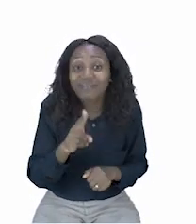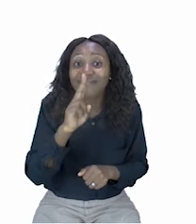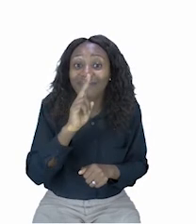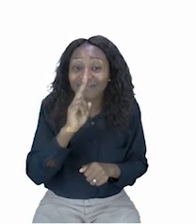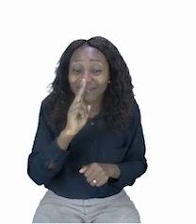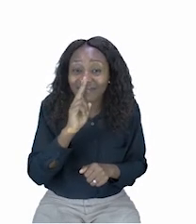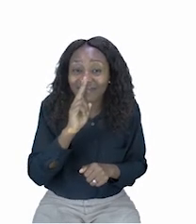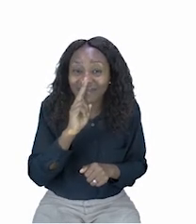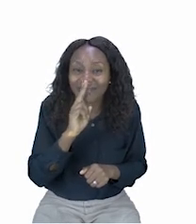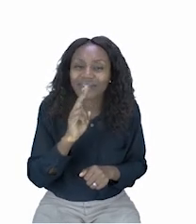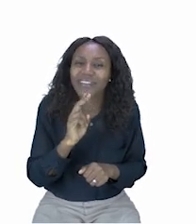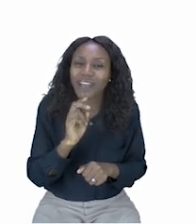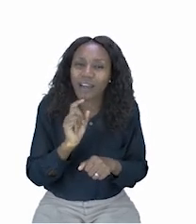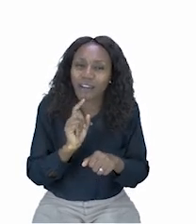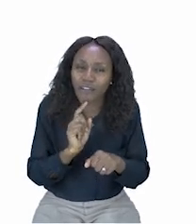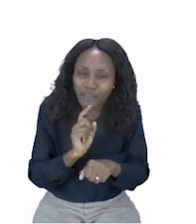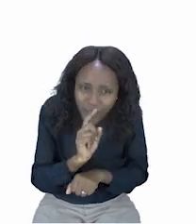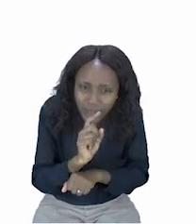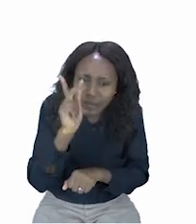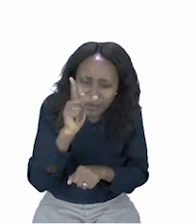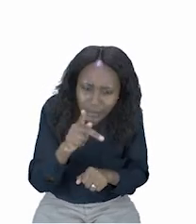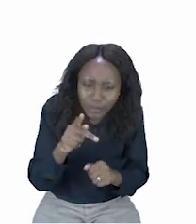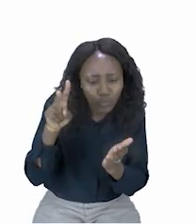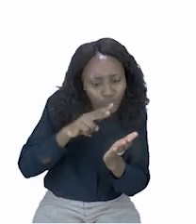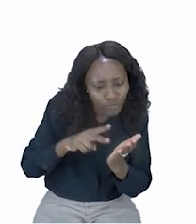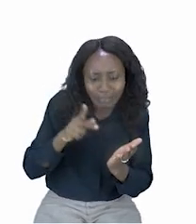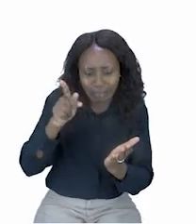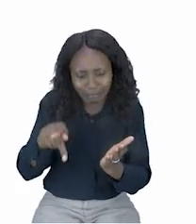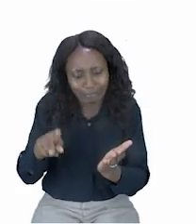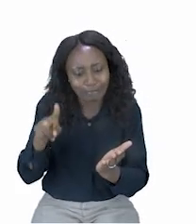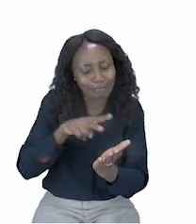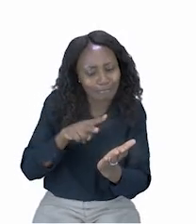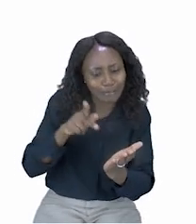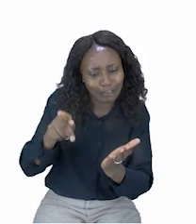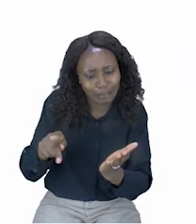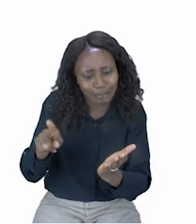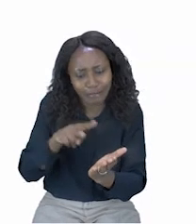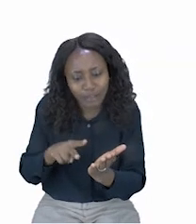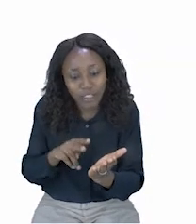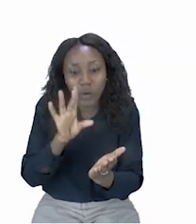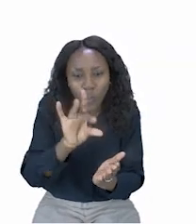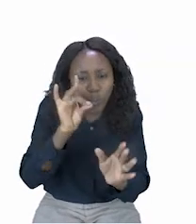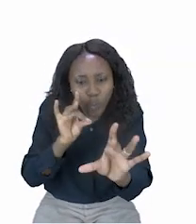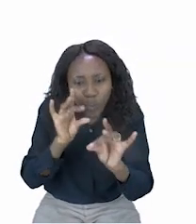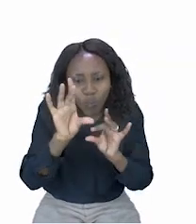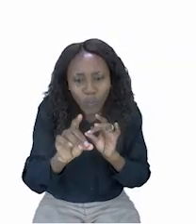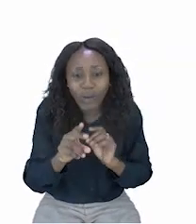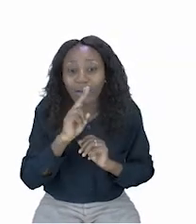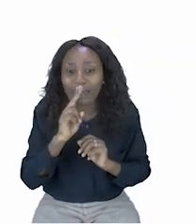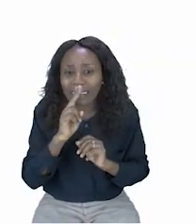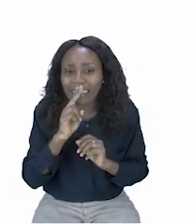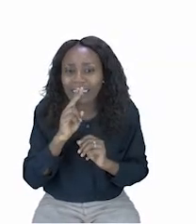we need to keep going back and forth. And finding answers is not something